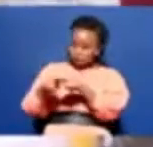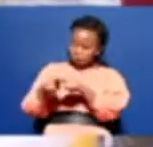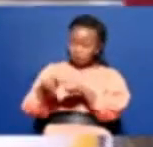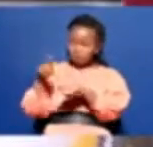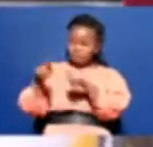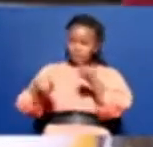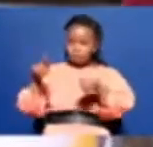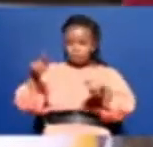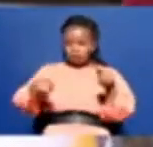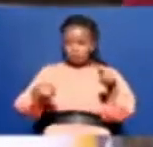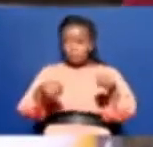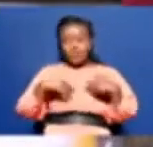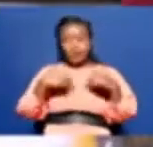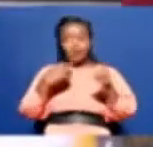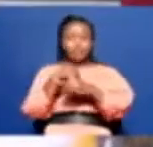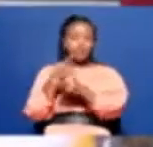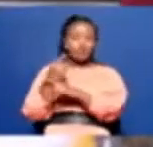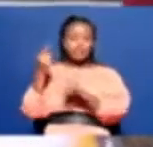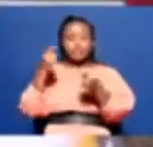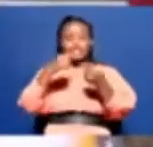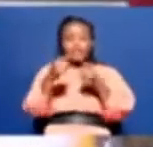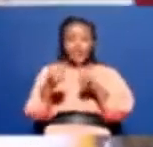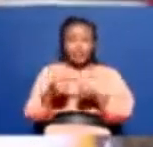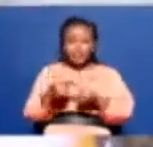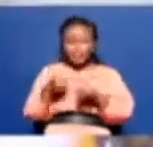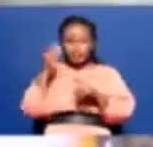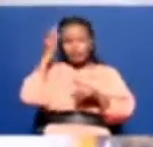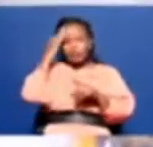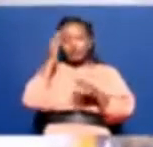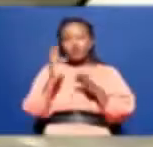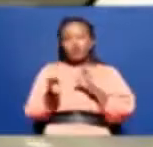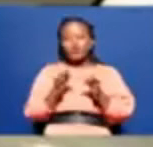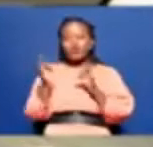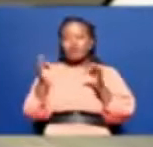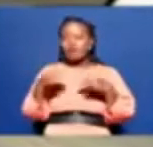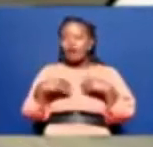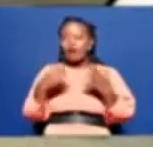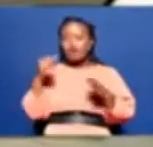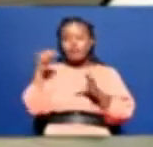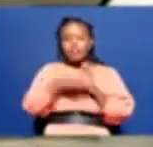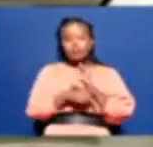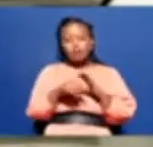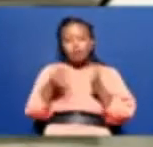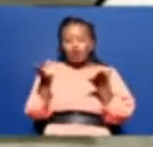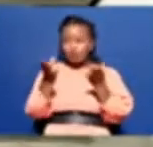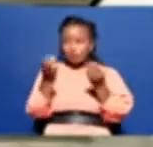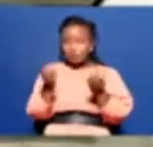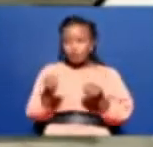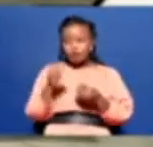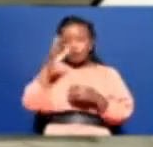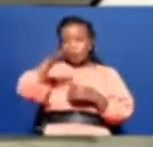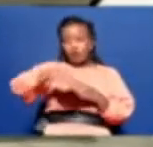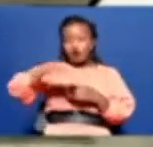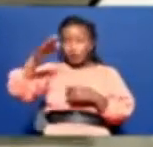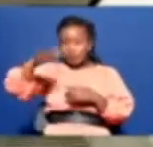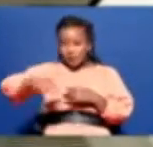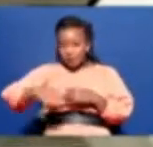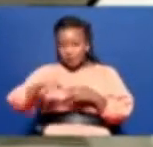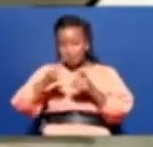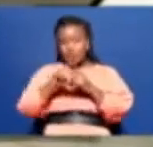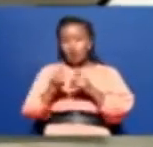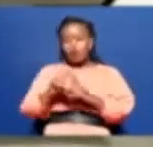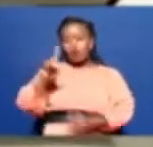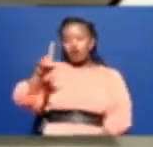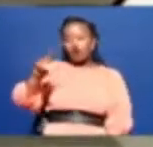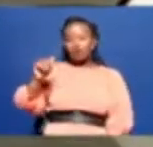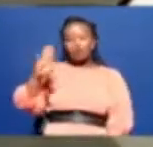standard paint to check both the mass tone and the undertone of the paint. The laboratory is also responsible for